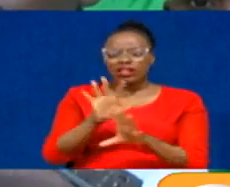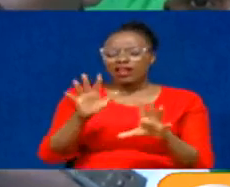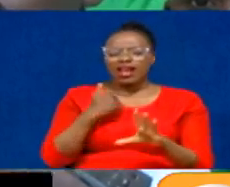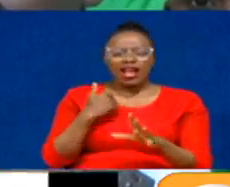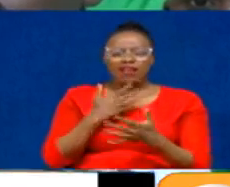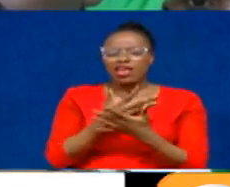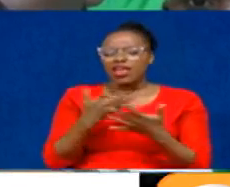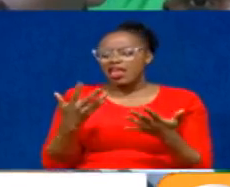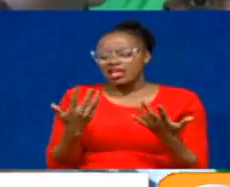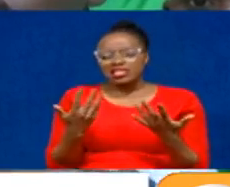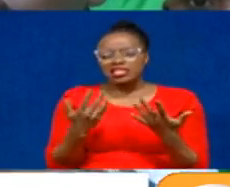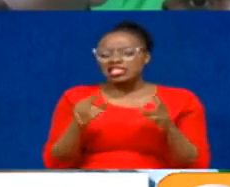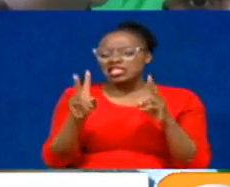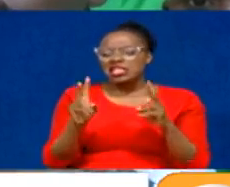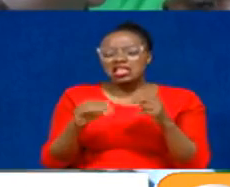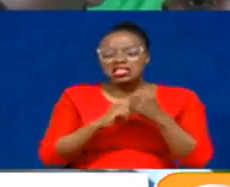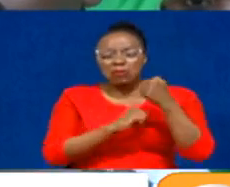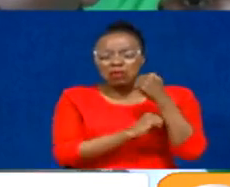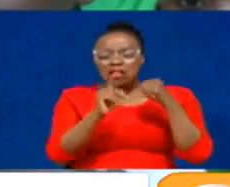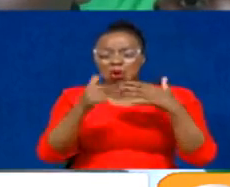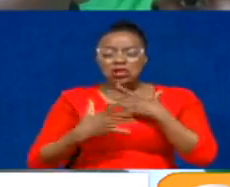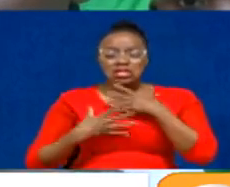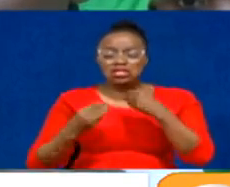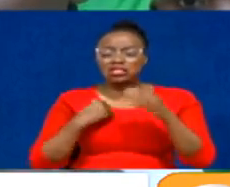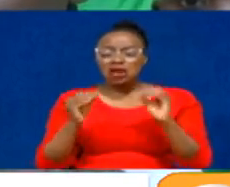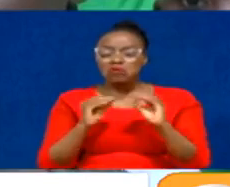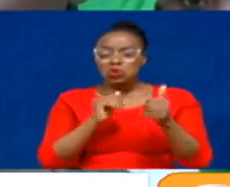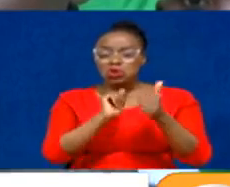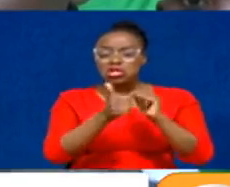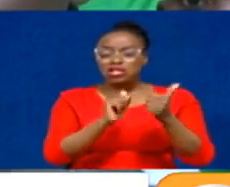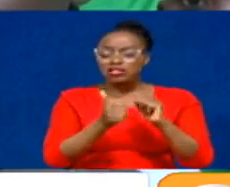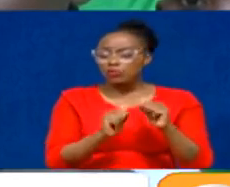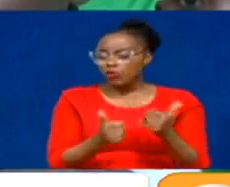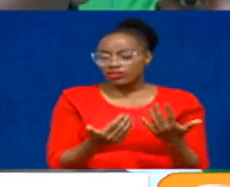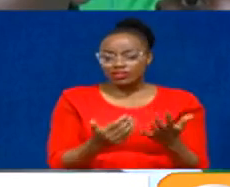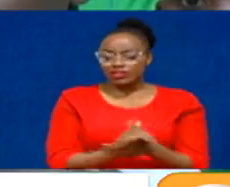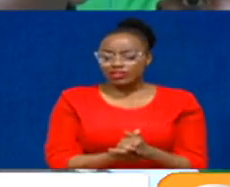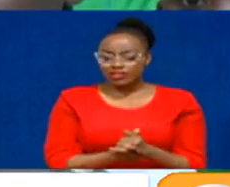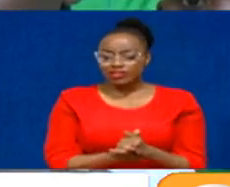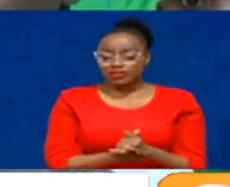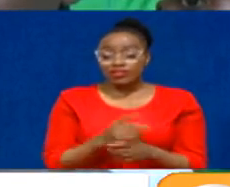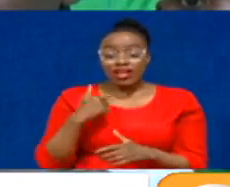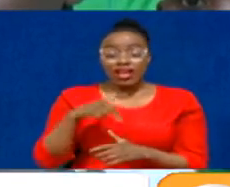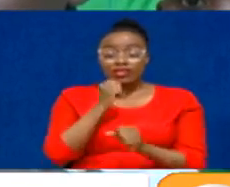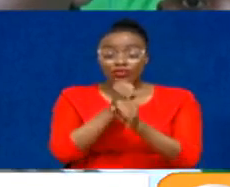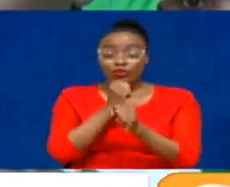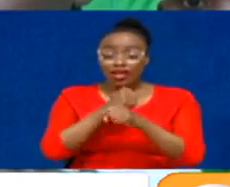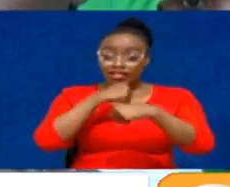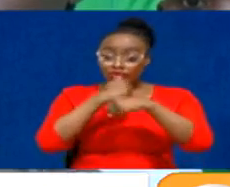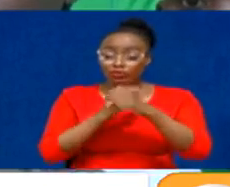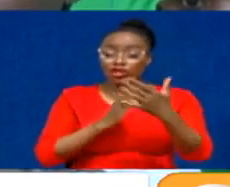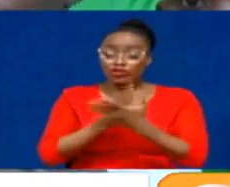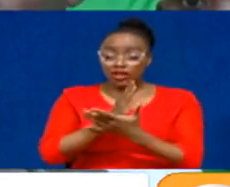no grain of patriotism or interest in sport at all. We are working to